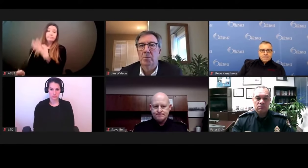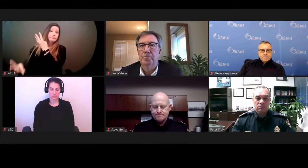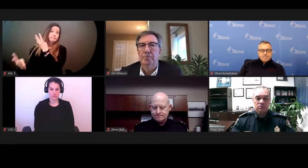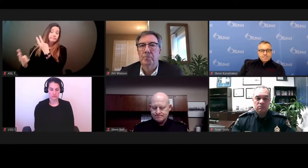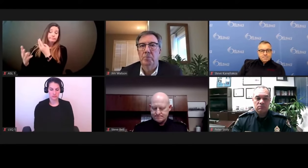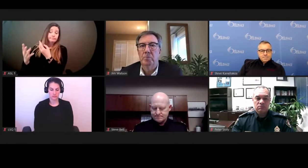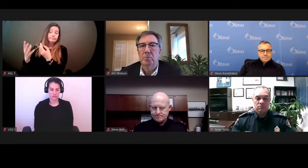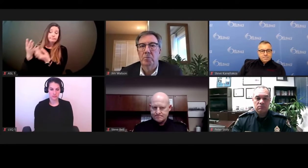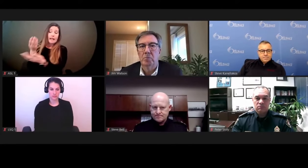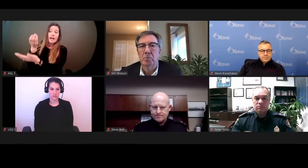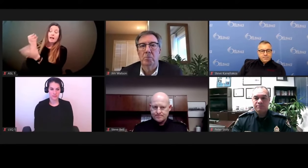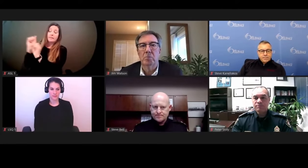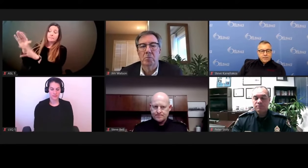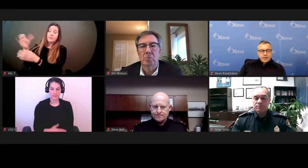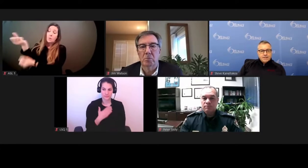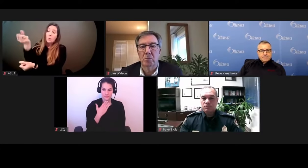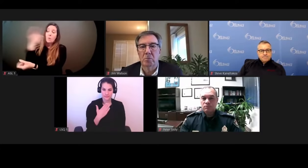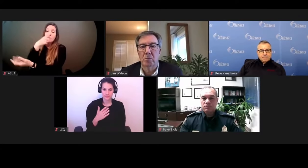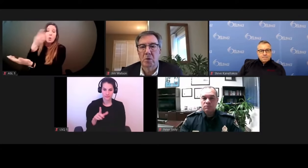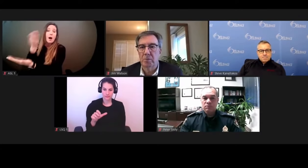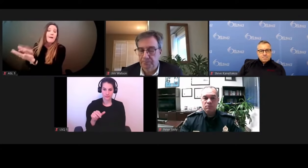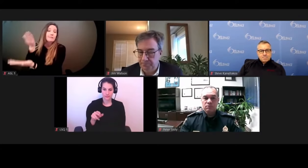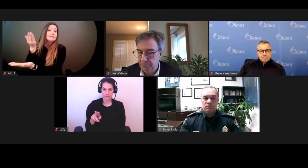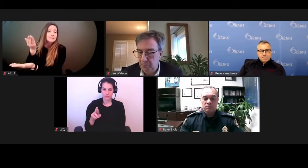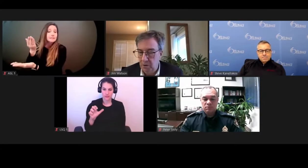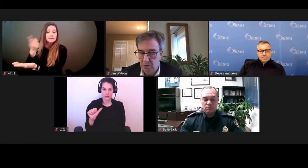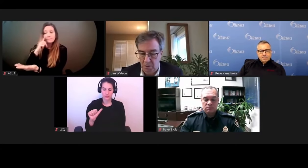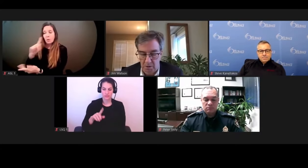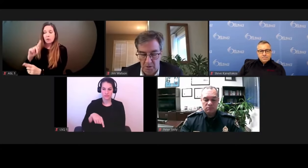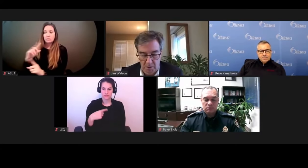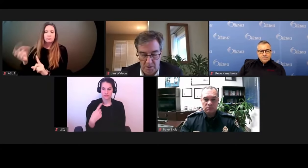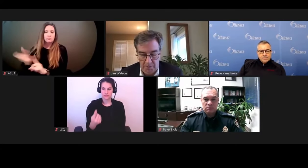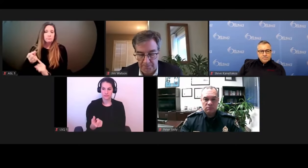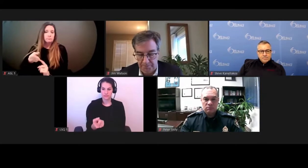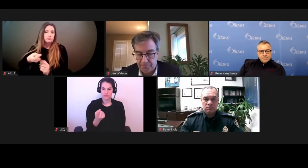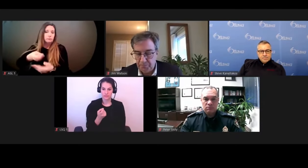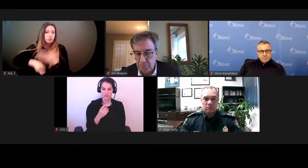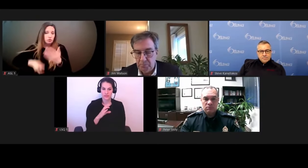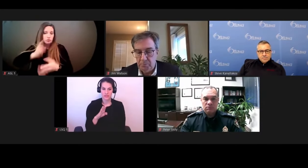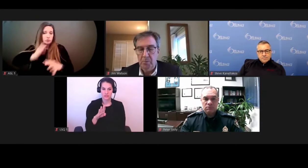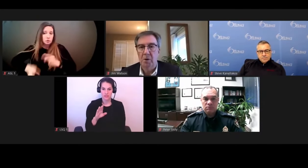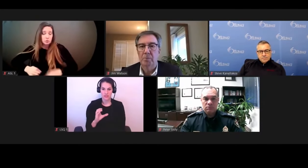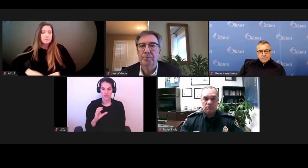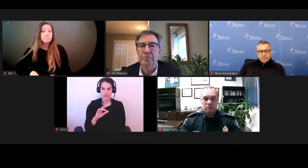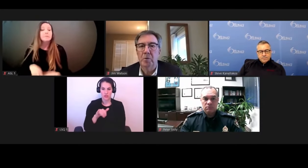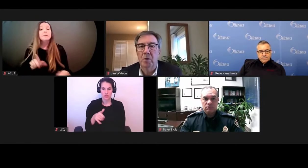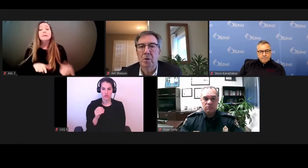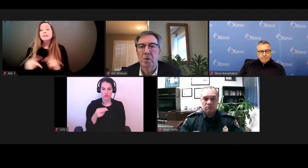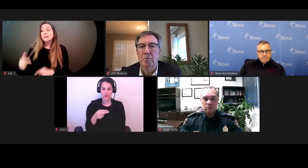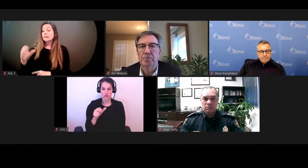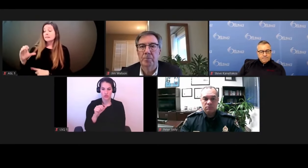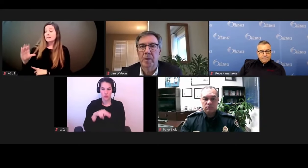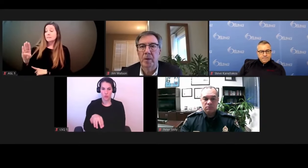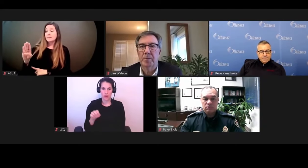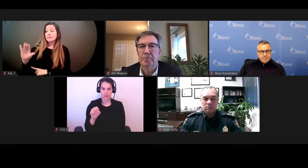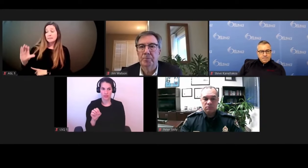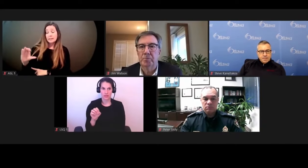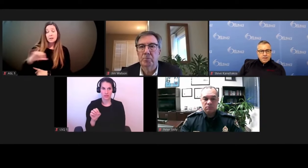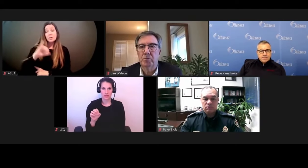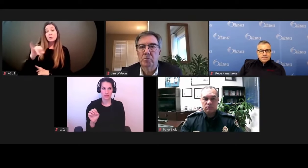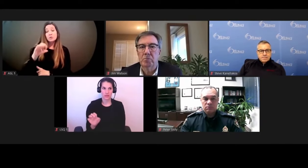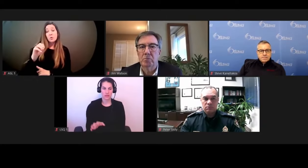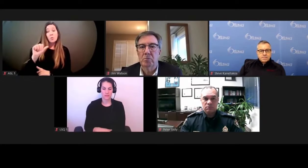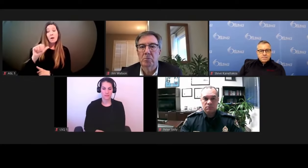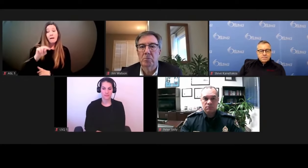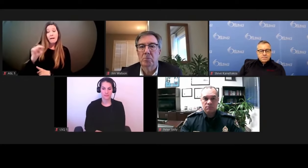Thank you, Laura. Our next question goes to CBC, Joanne Cianello. It'll be followed